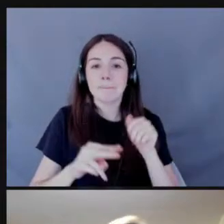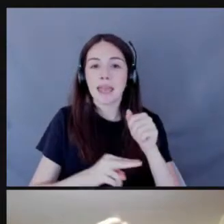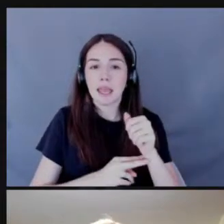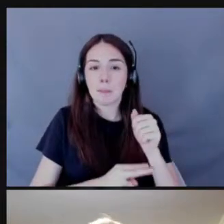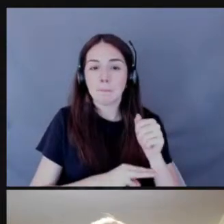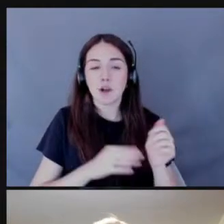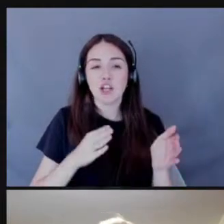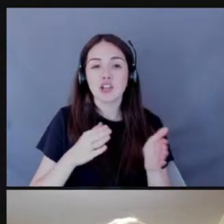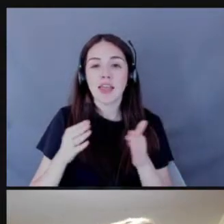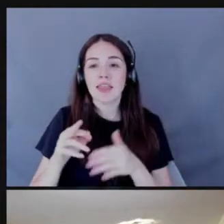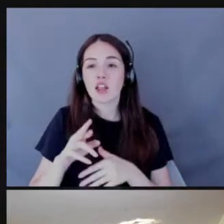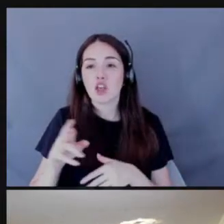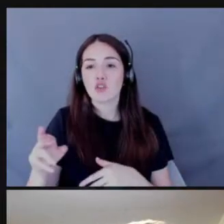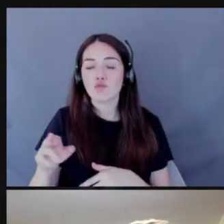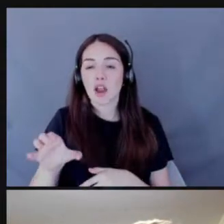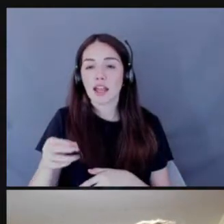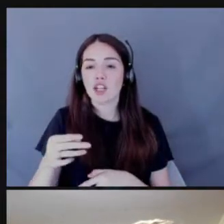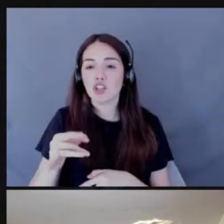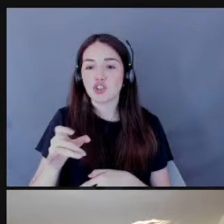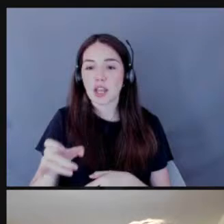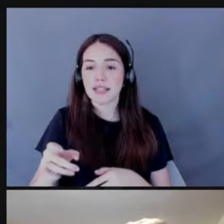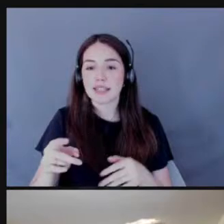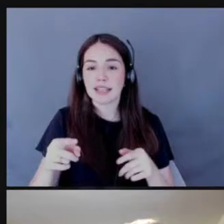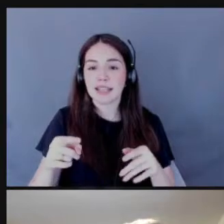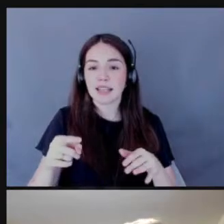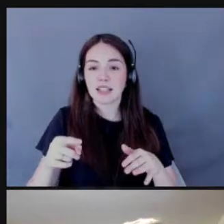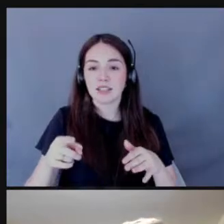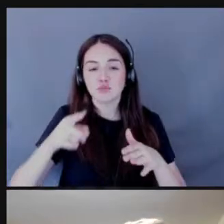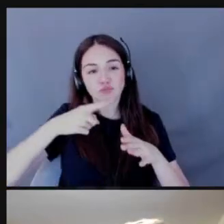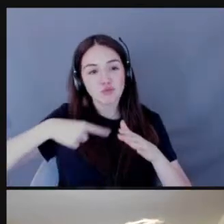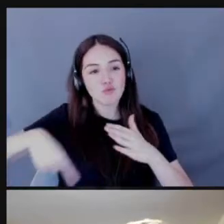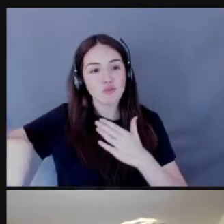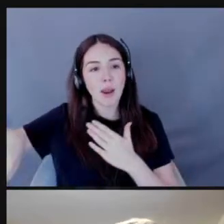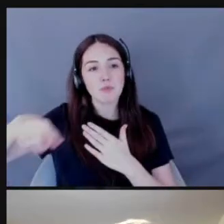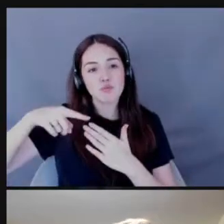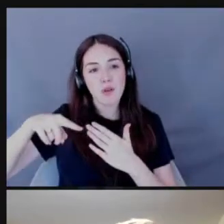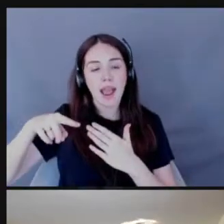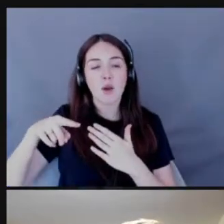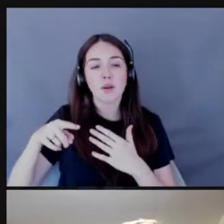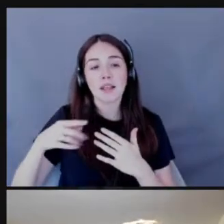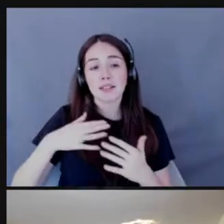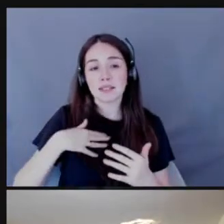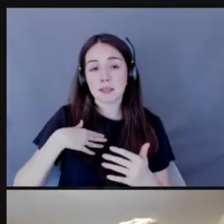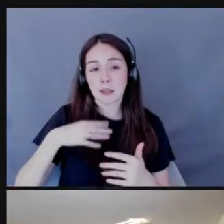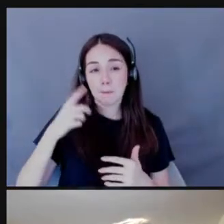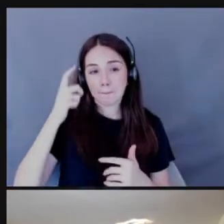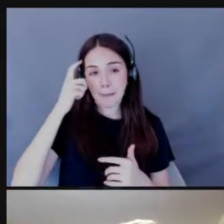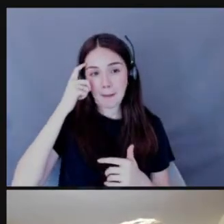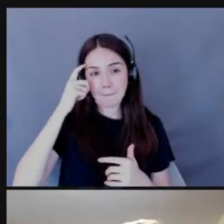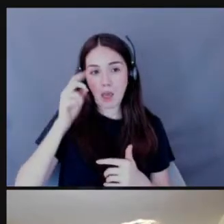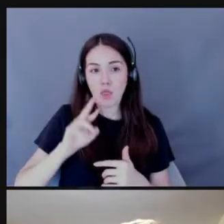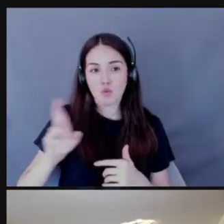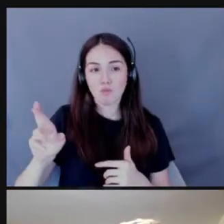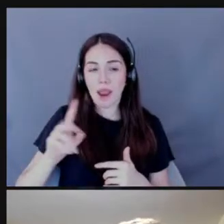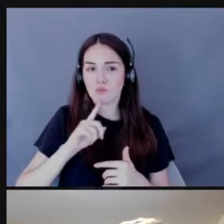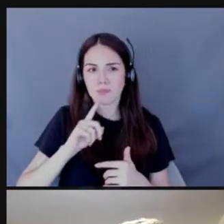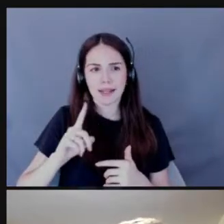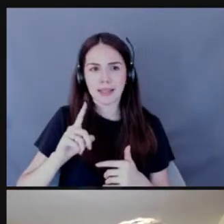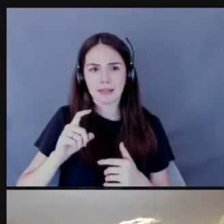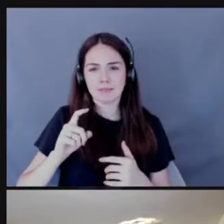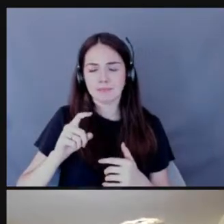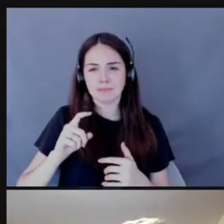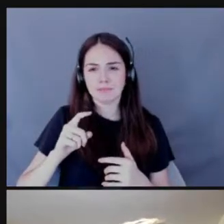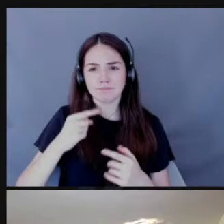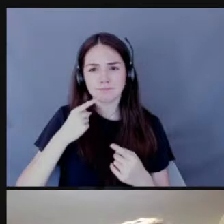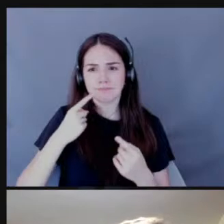wrapped around Maryland, Virginia, and Delaware. And to my mind, the one on the right is such an iconic image because it